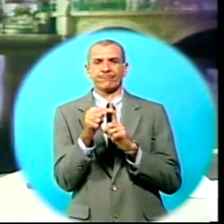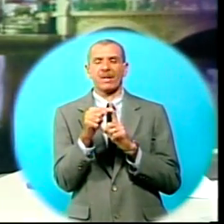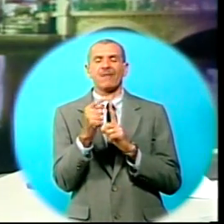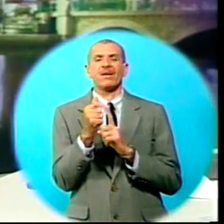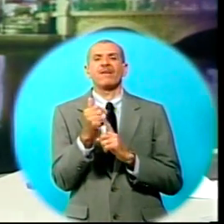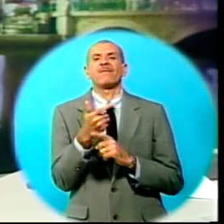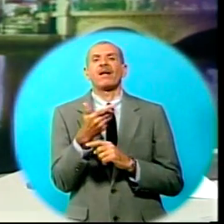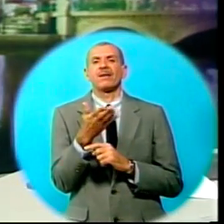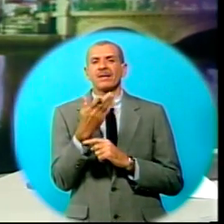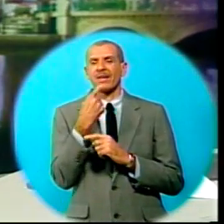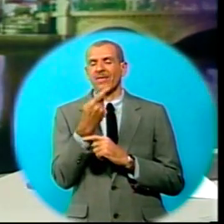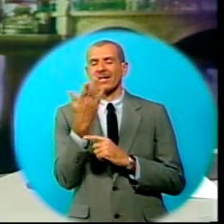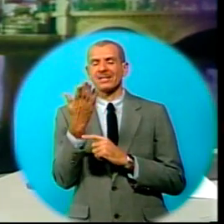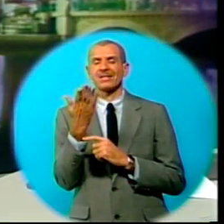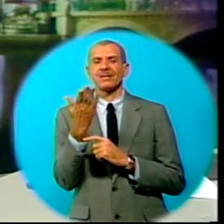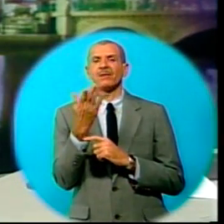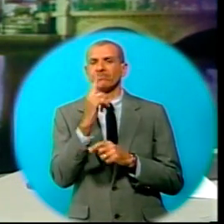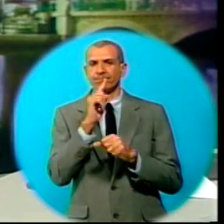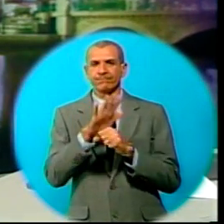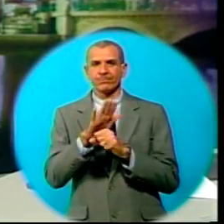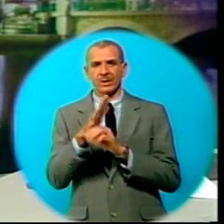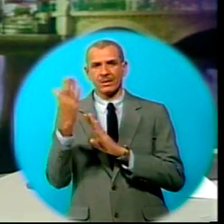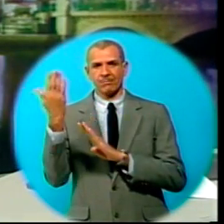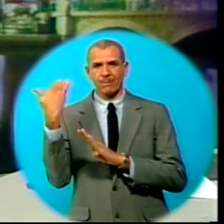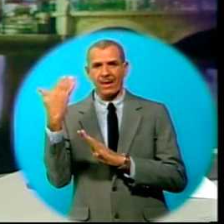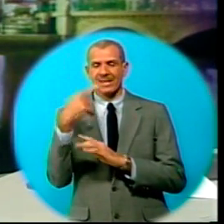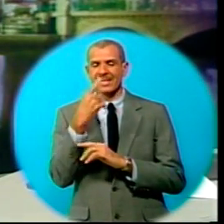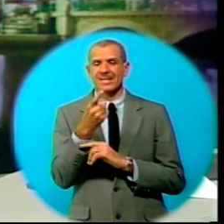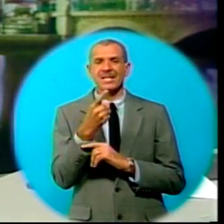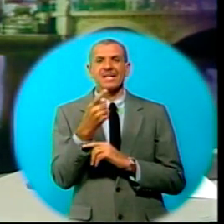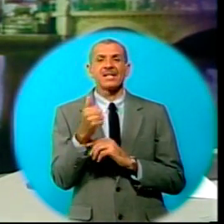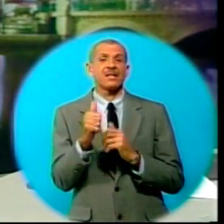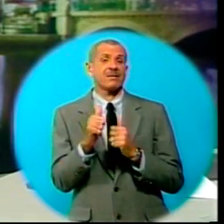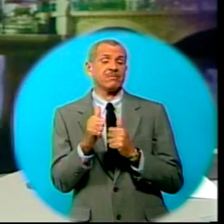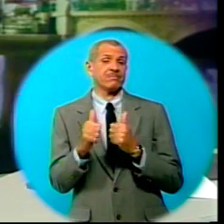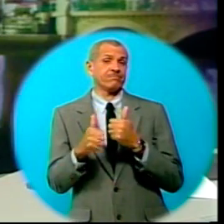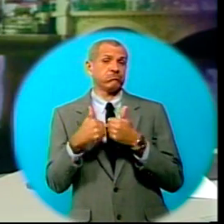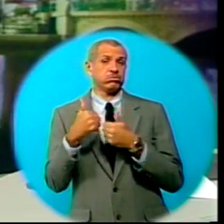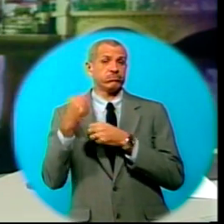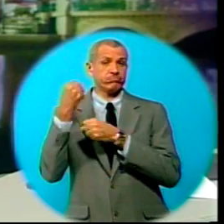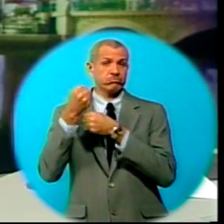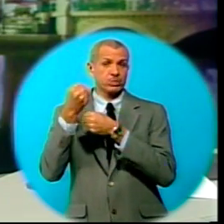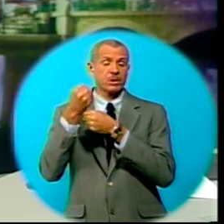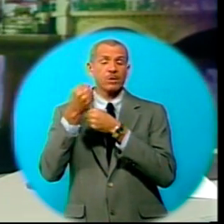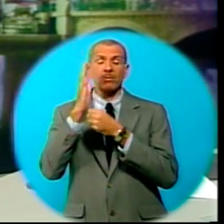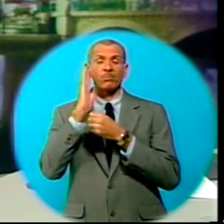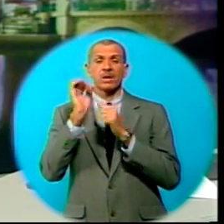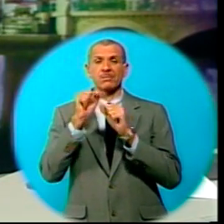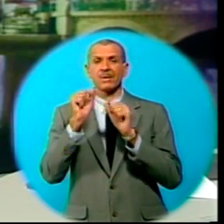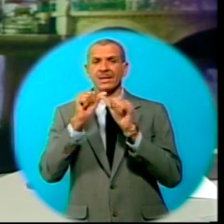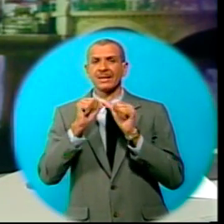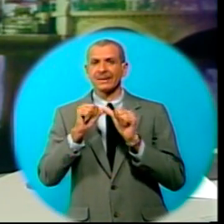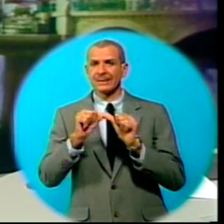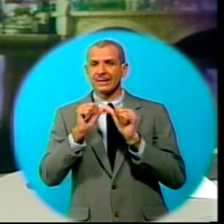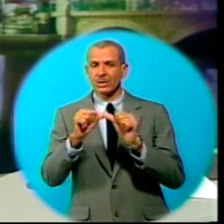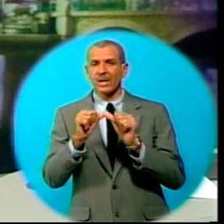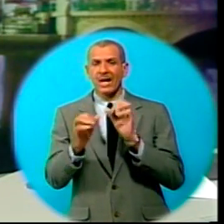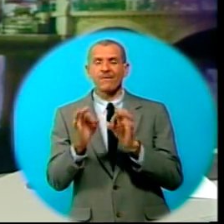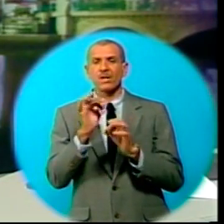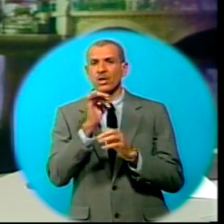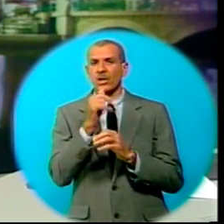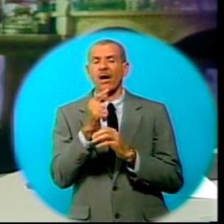in the past. Mr. Paul says the action will continue and could even escalate if the concerns of air traffic controllers are